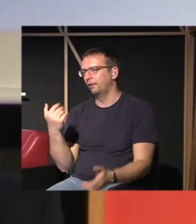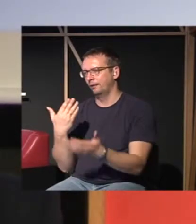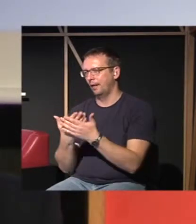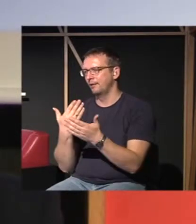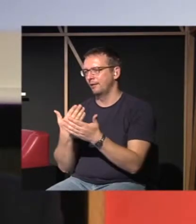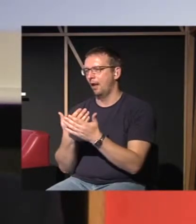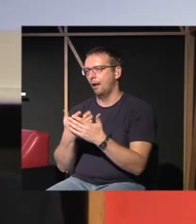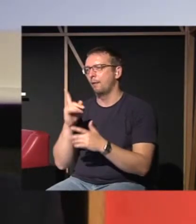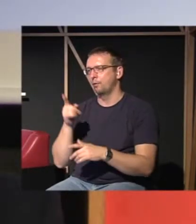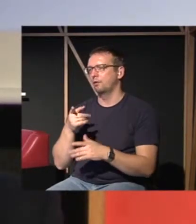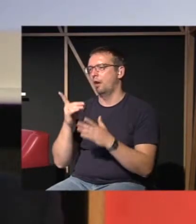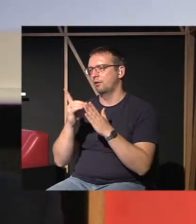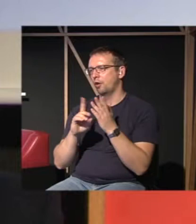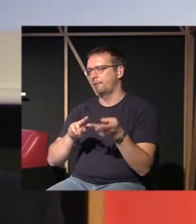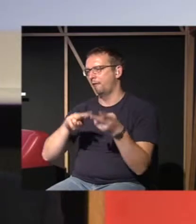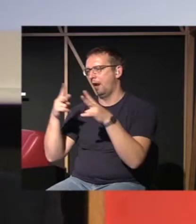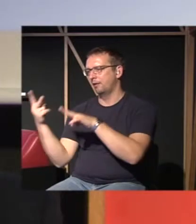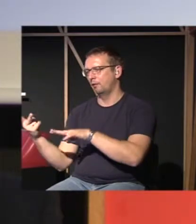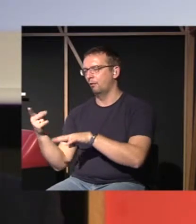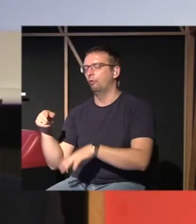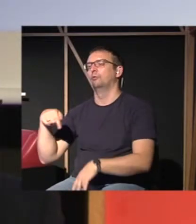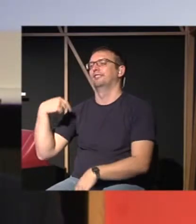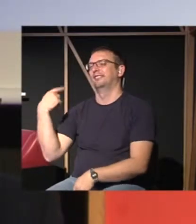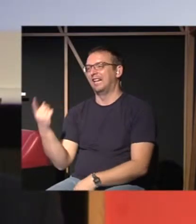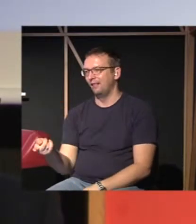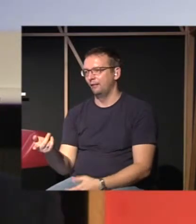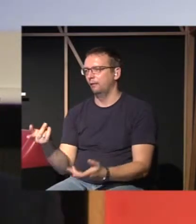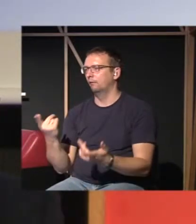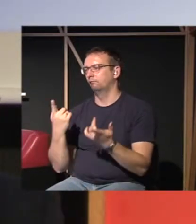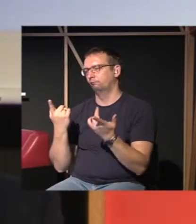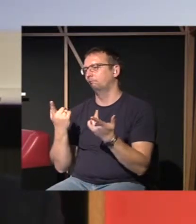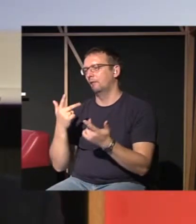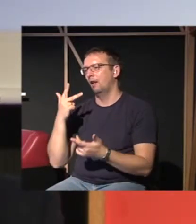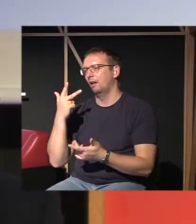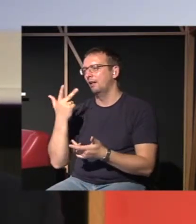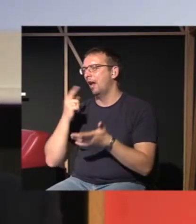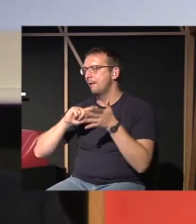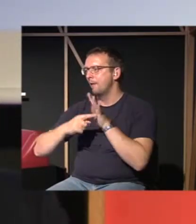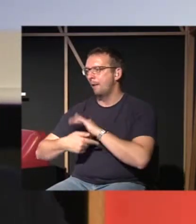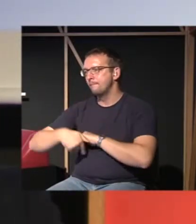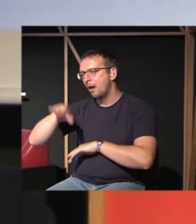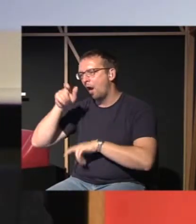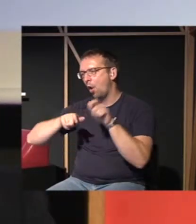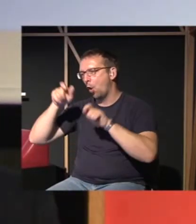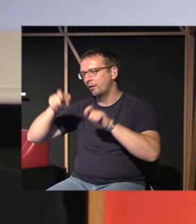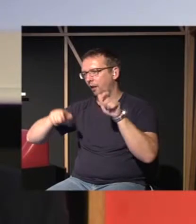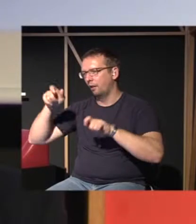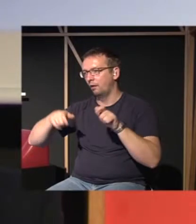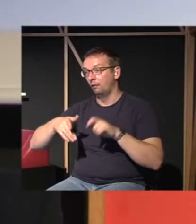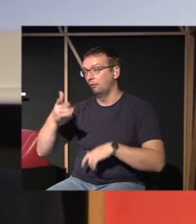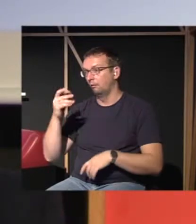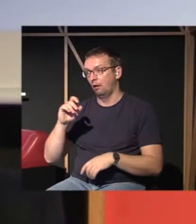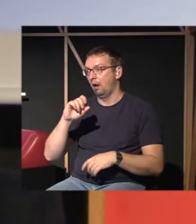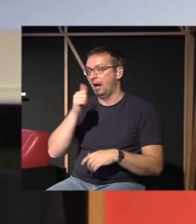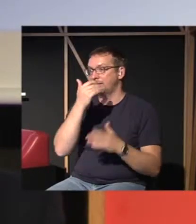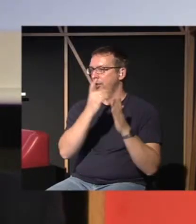the original date. We had the LEDs because it was live on TV, so I managed to get the cafe logo along the LEDs where the